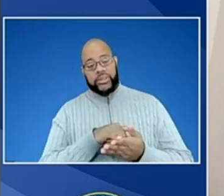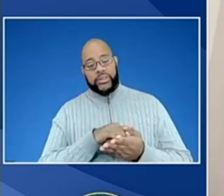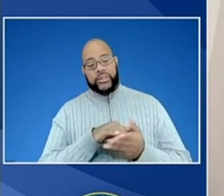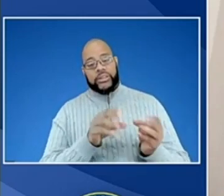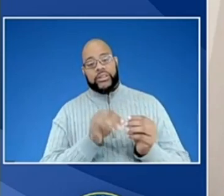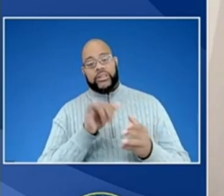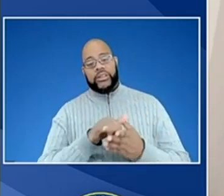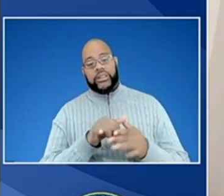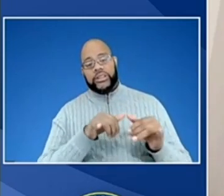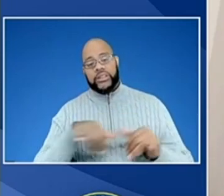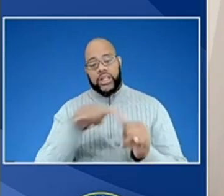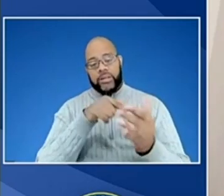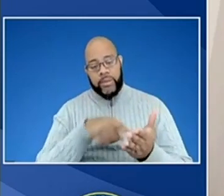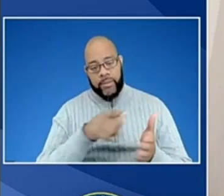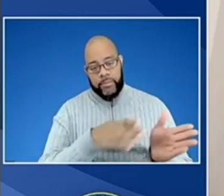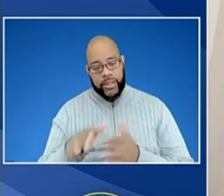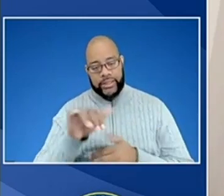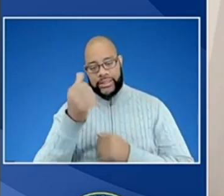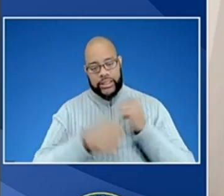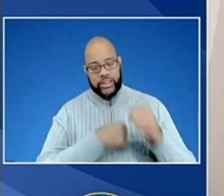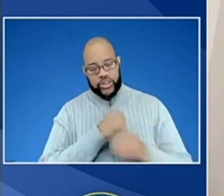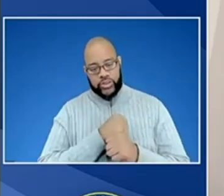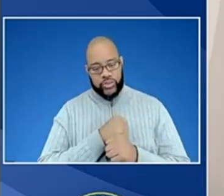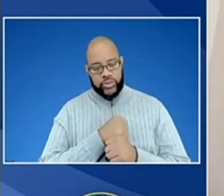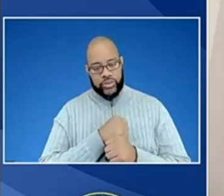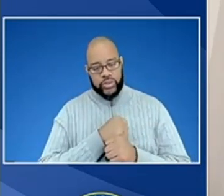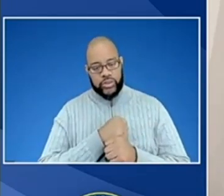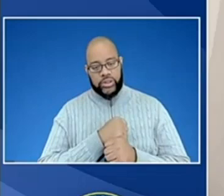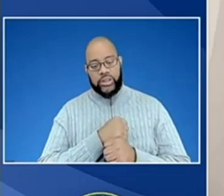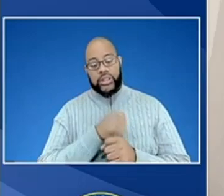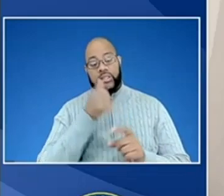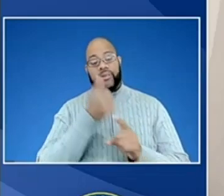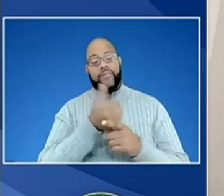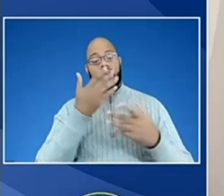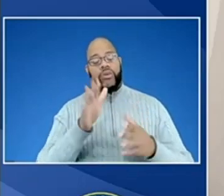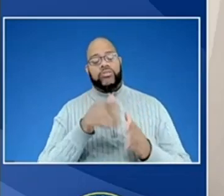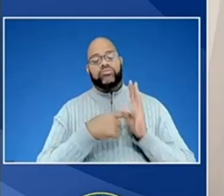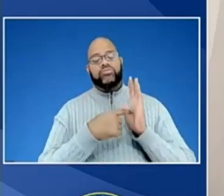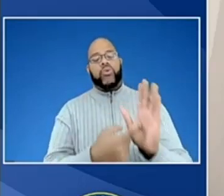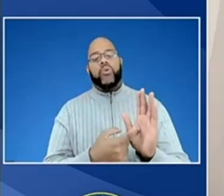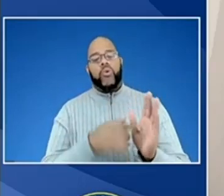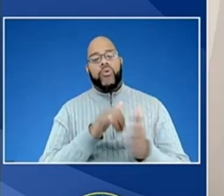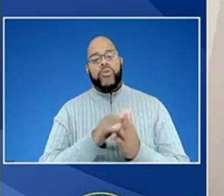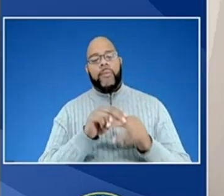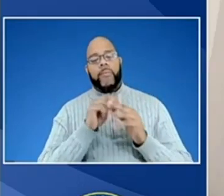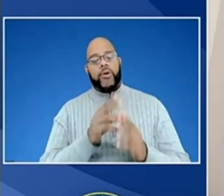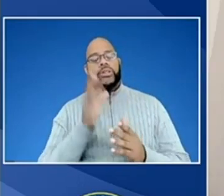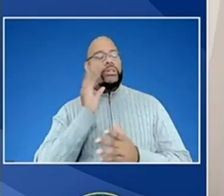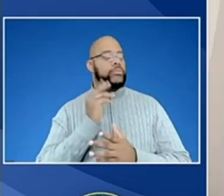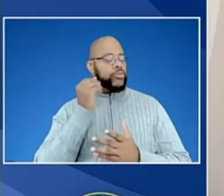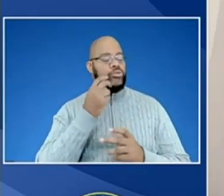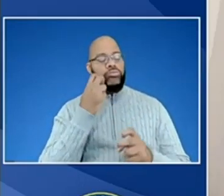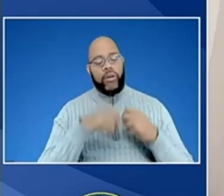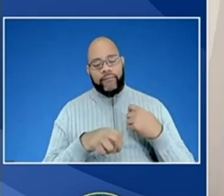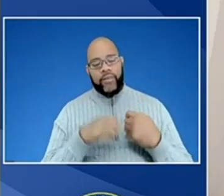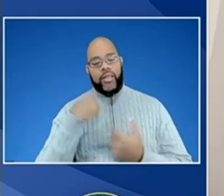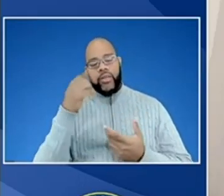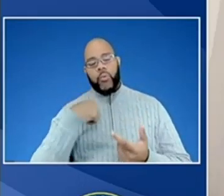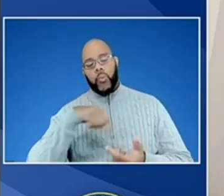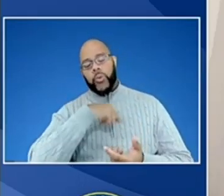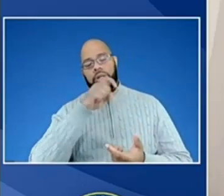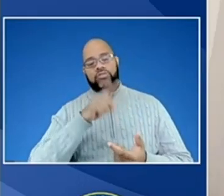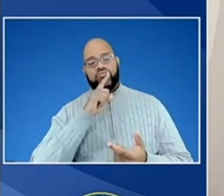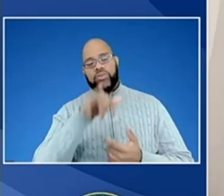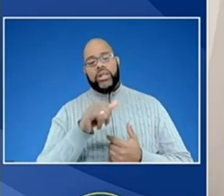that the standard repayment plan was 10 years, in itself is already revealing that borrowers are experiencing hardship. And I think we need to